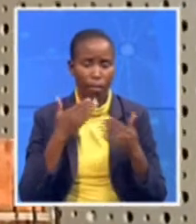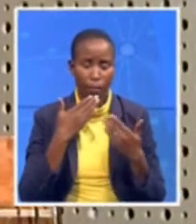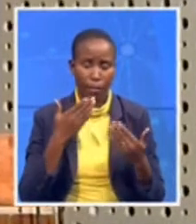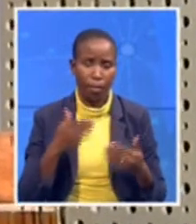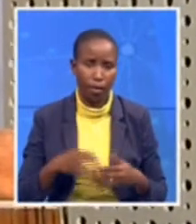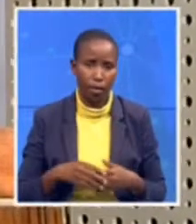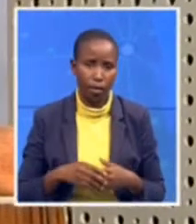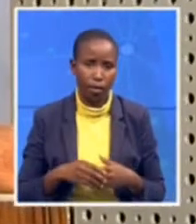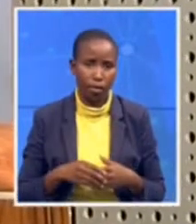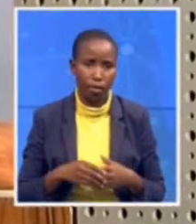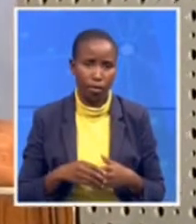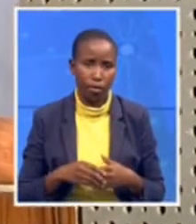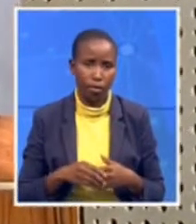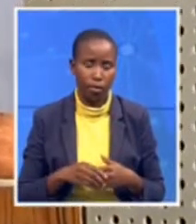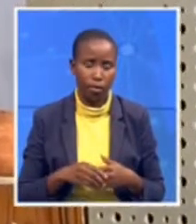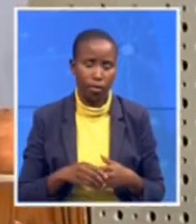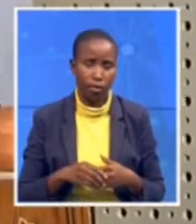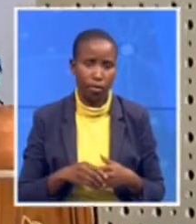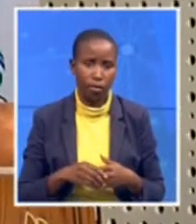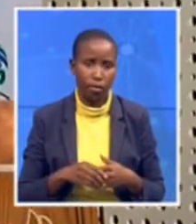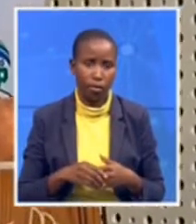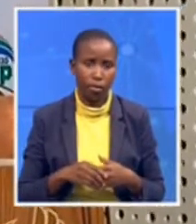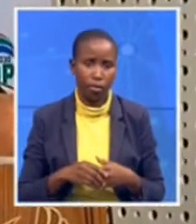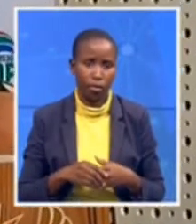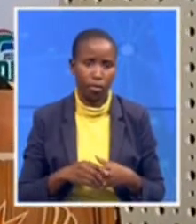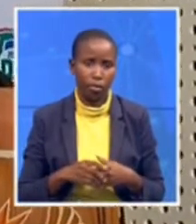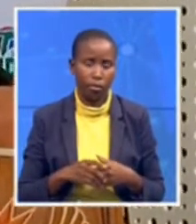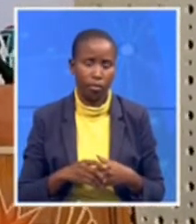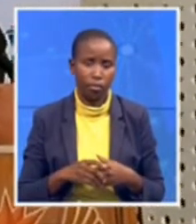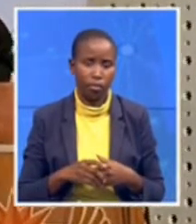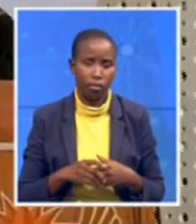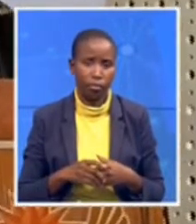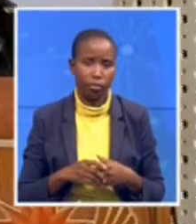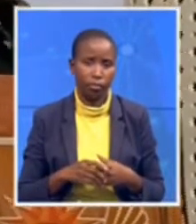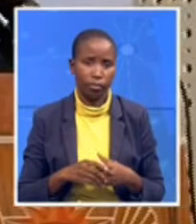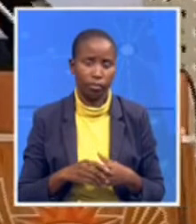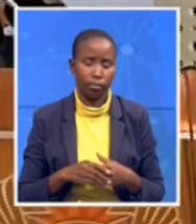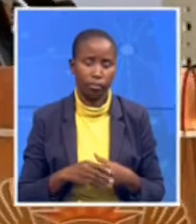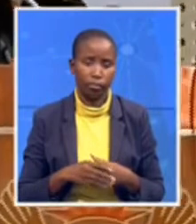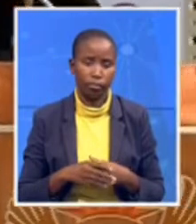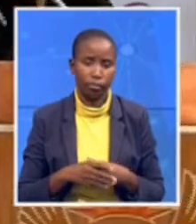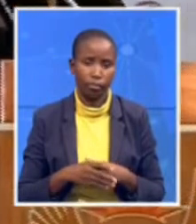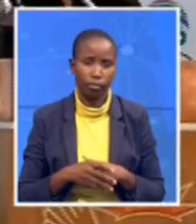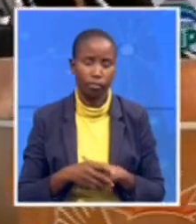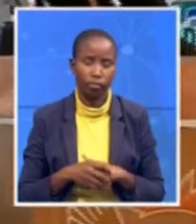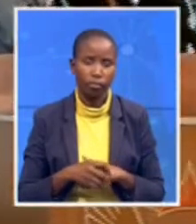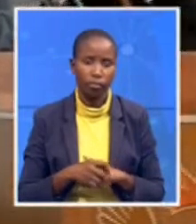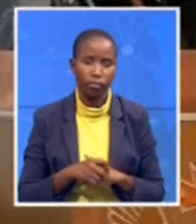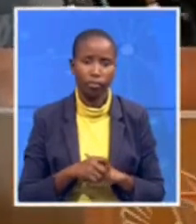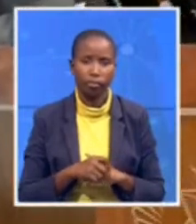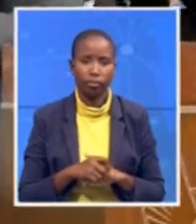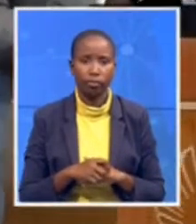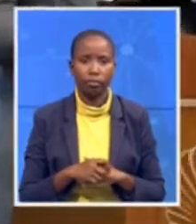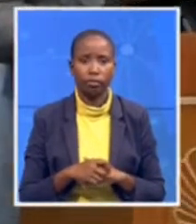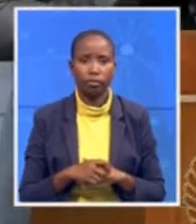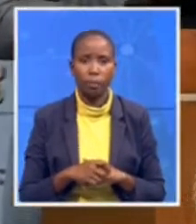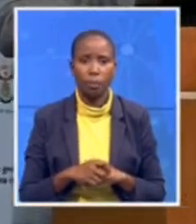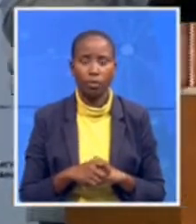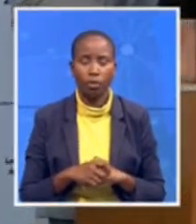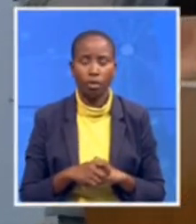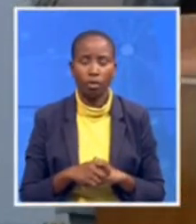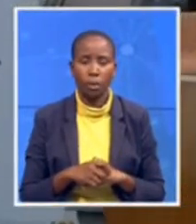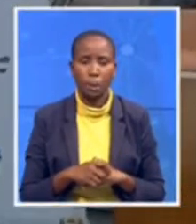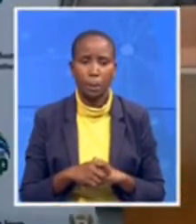to be ruling on what is and what is not protected speech in South Africa? And the